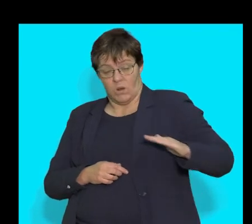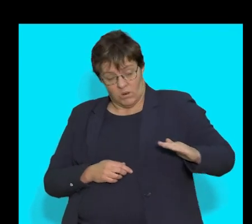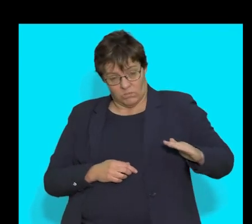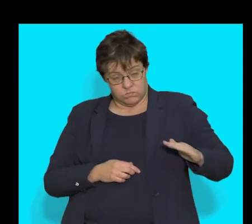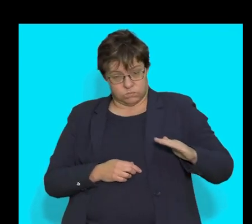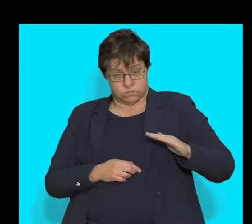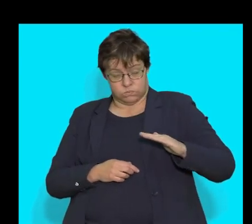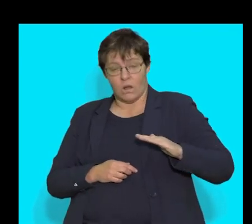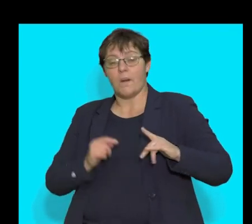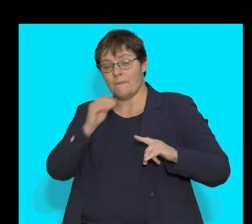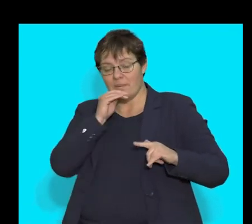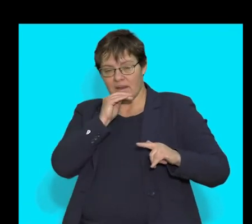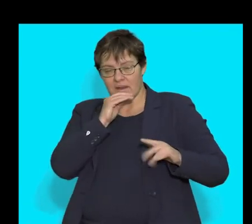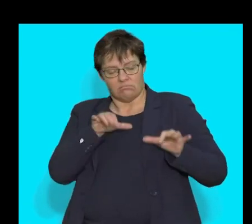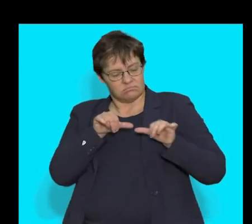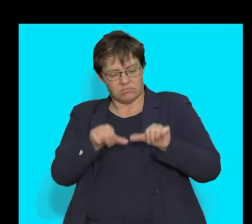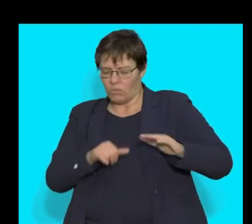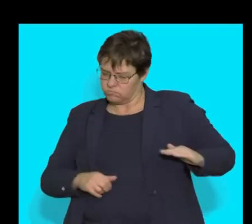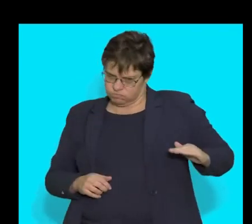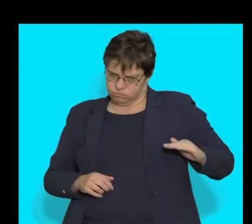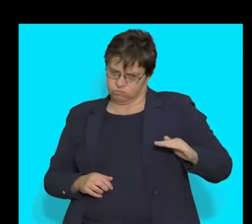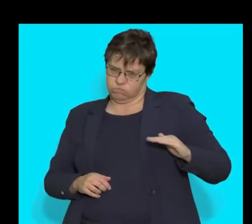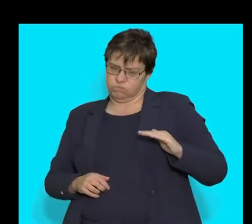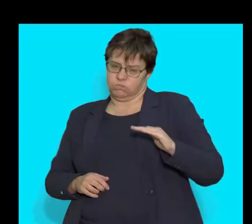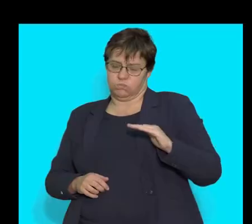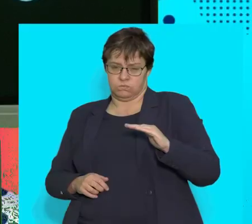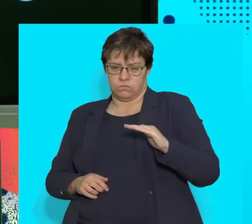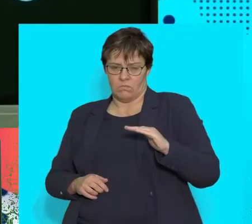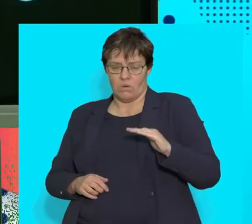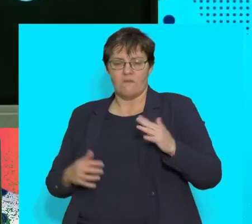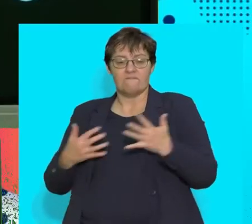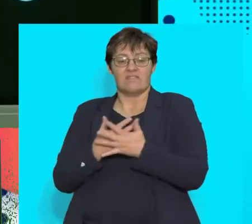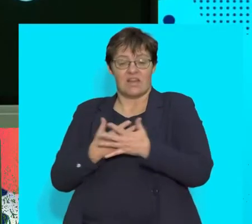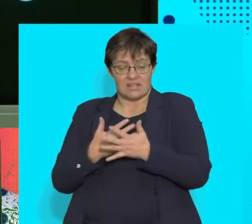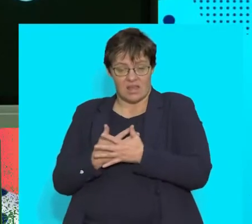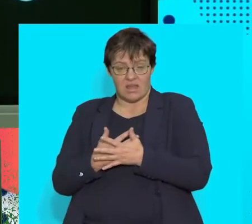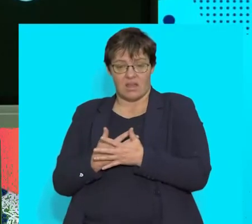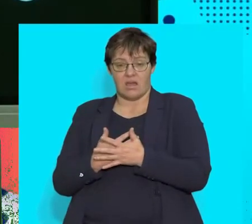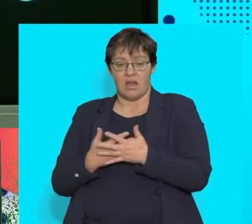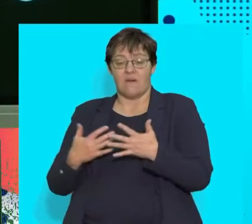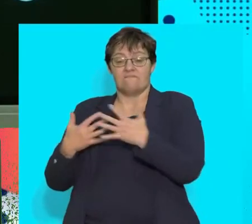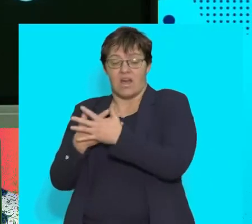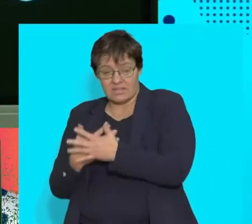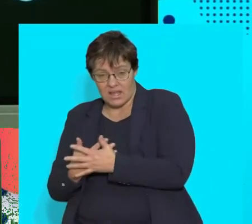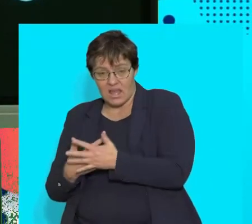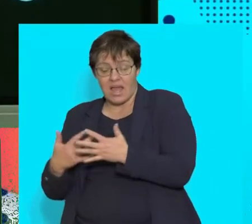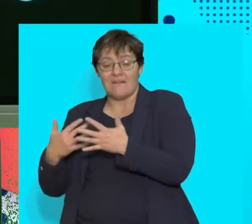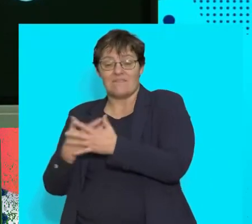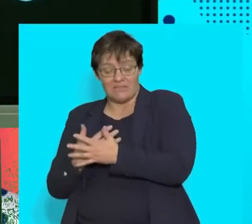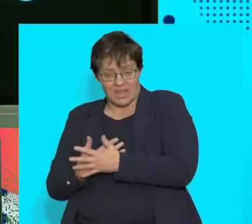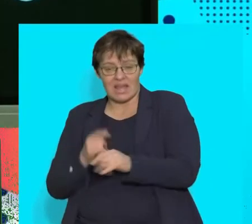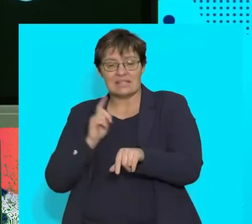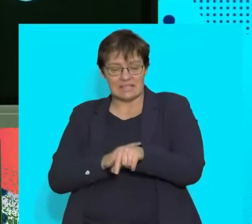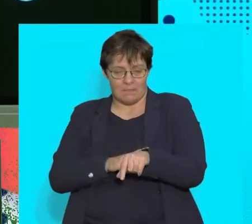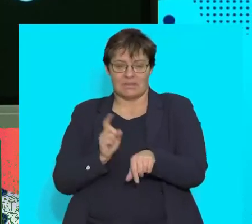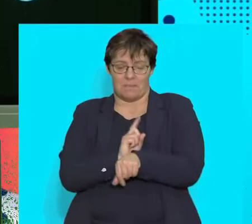a constant increase. So it's not just getting faster and faster, it's getting faster and faster by the same